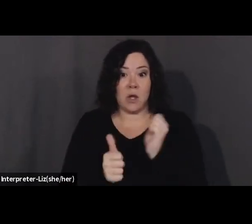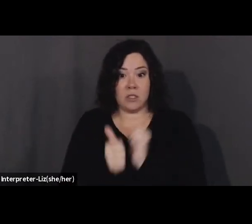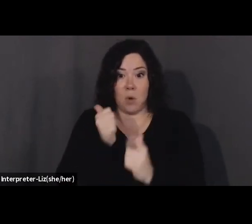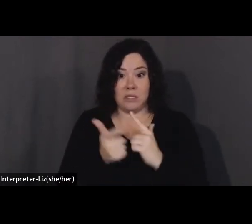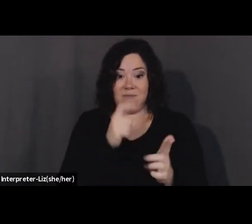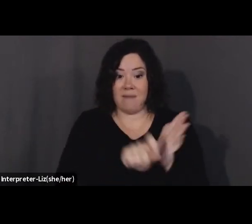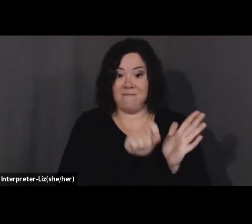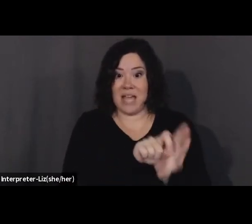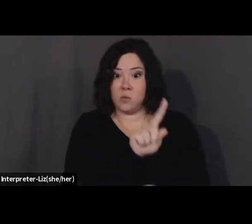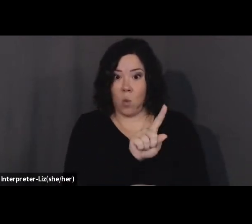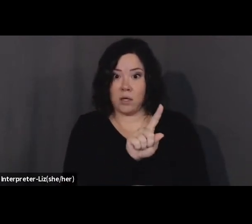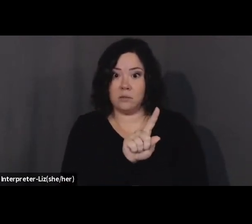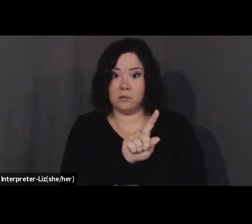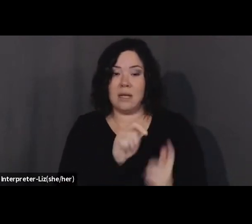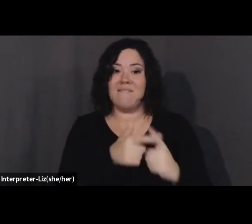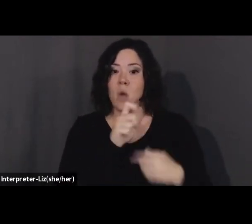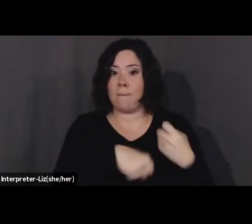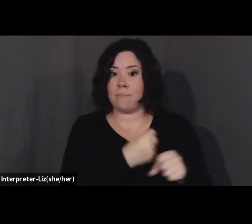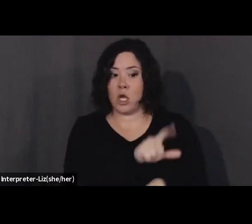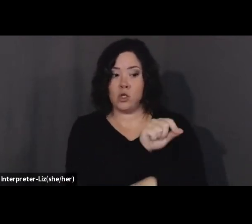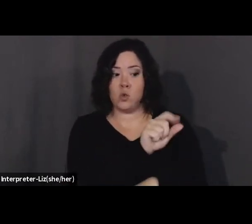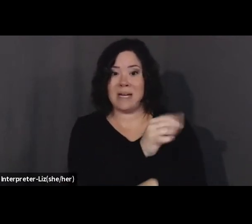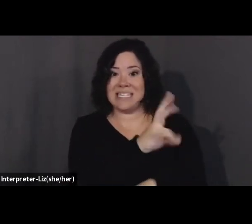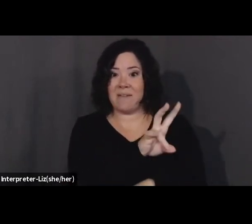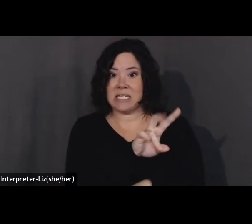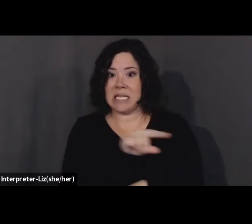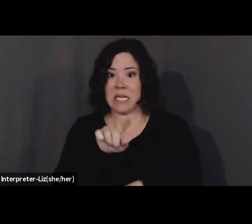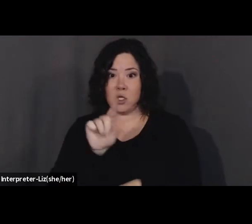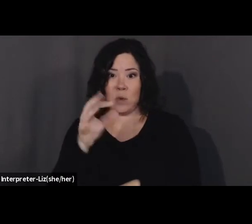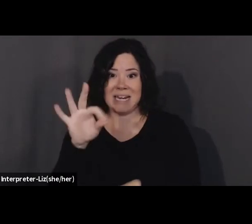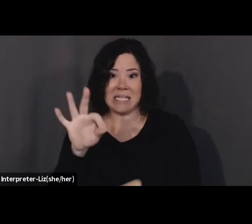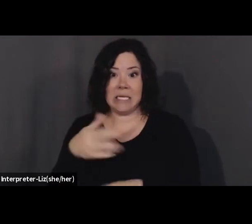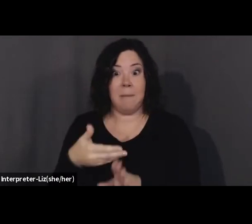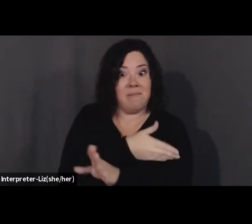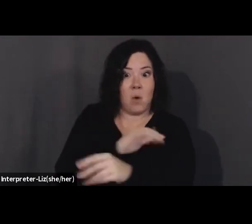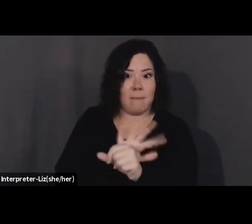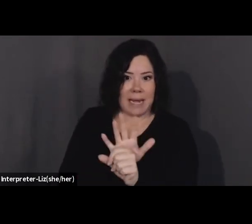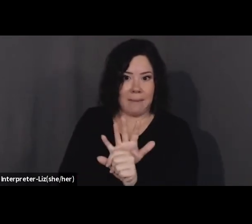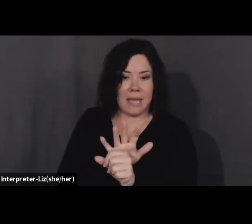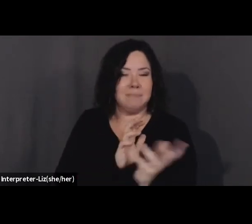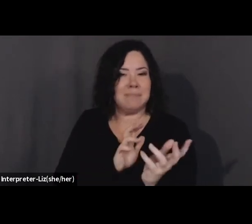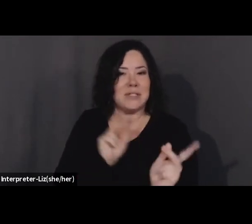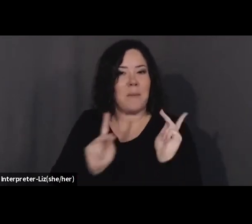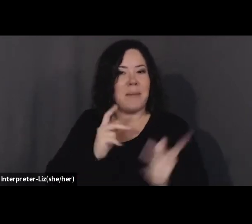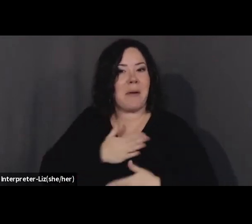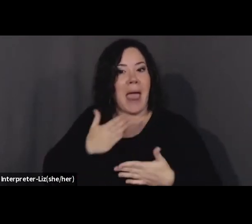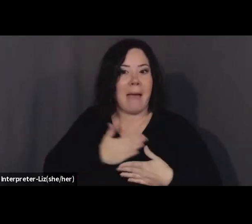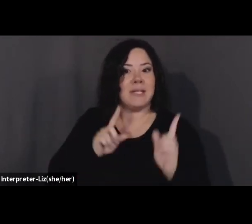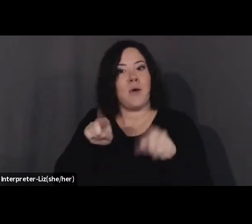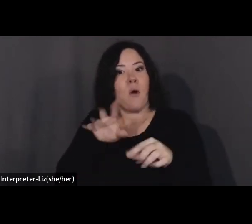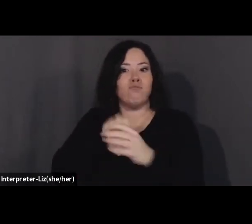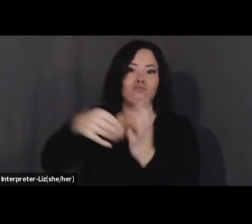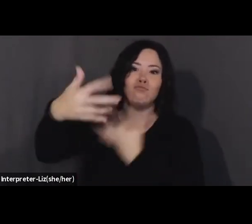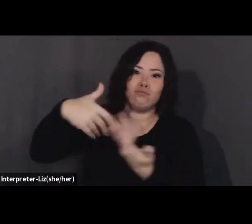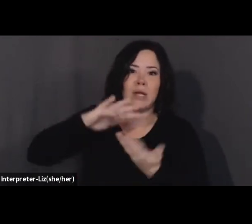1, which was conducted between 2017 and 2019 before the pandemic. So people were happy to be going out and engaging in the community